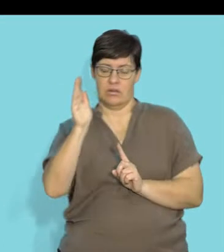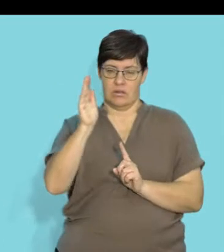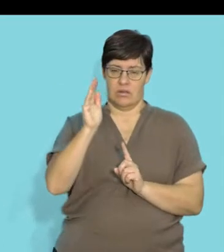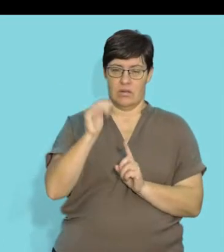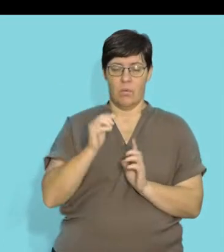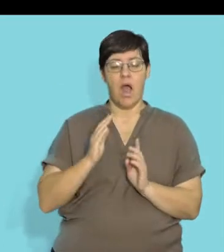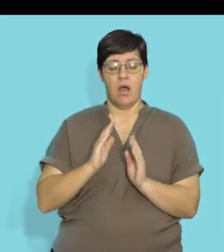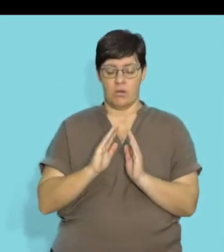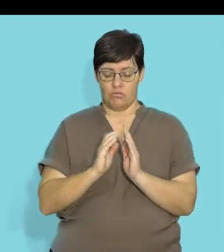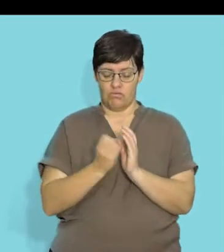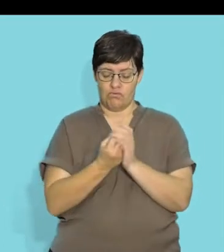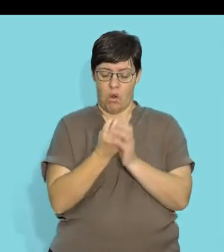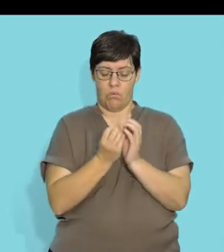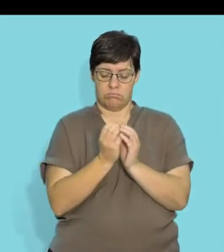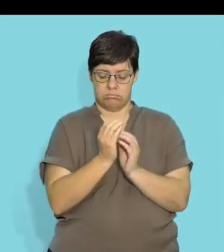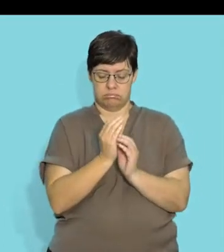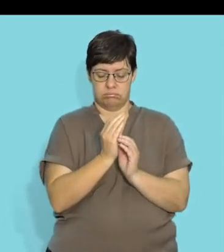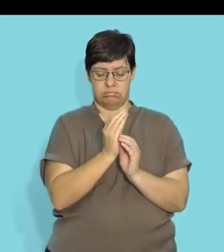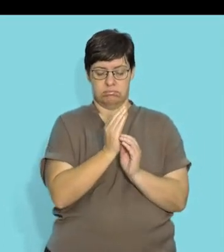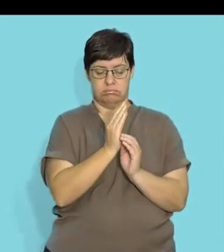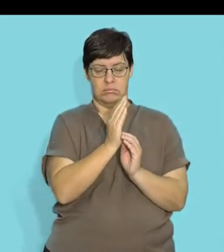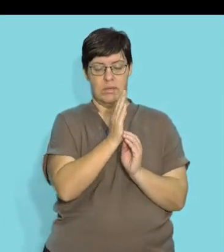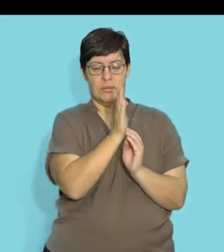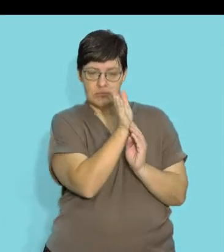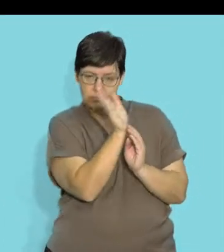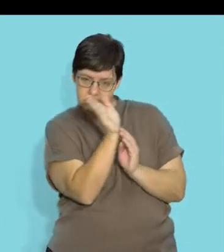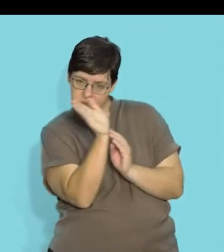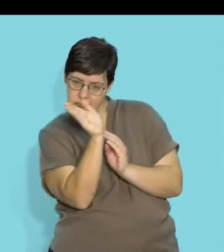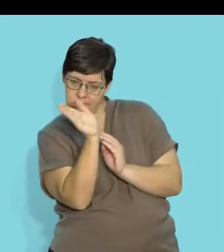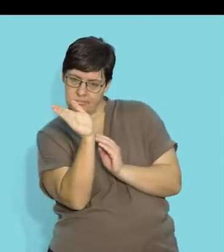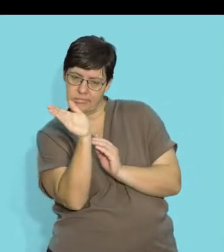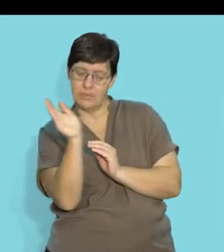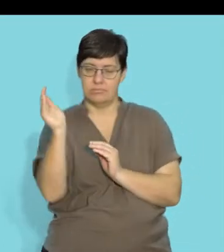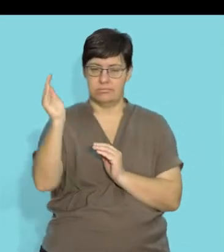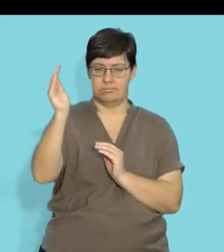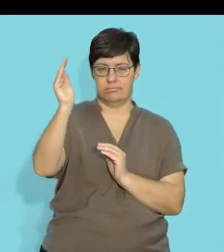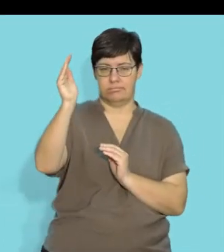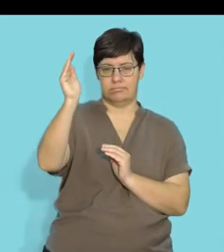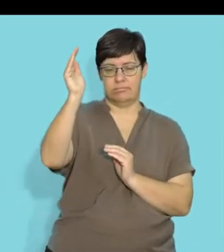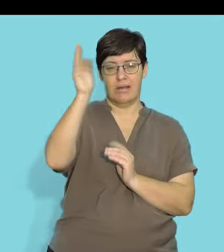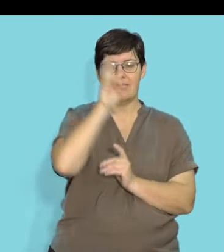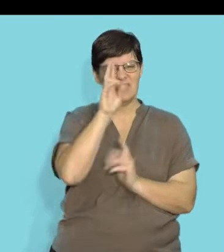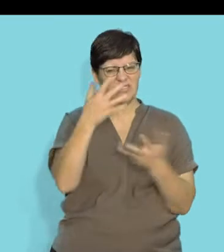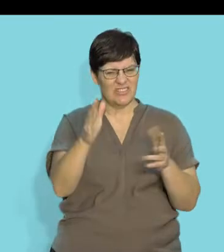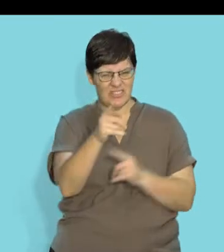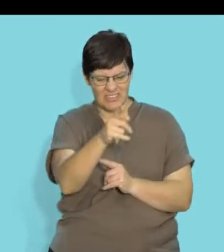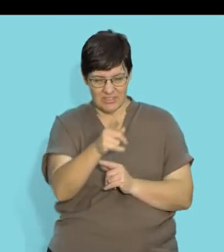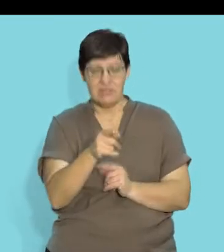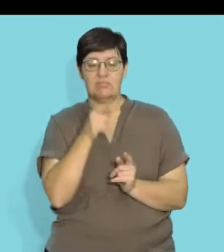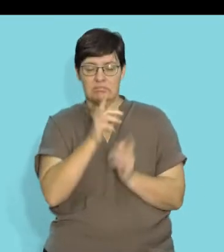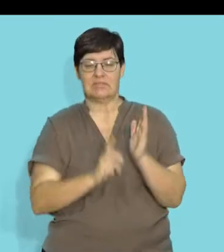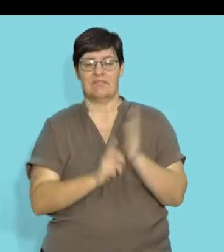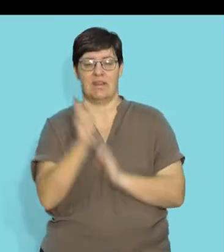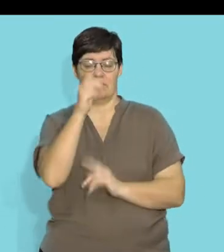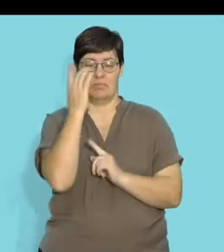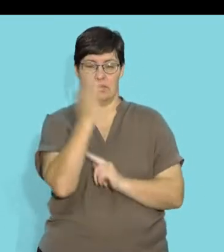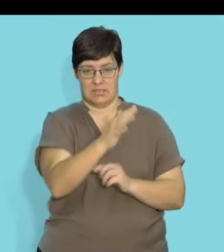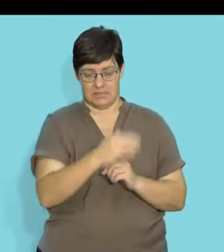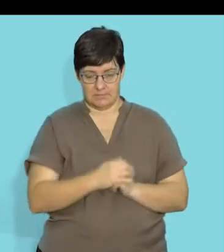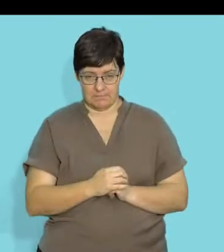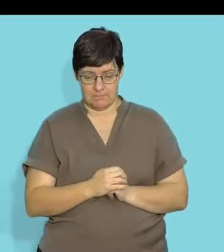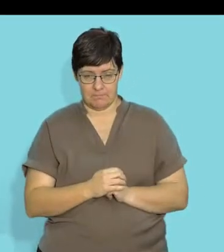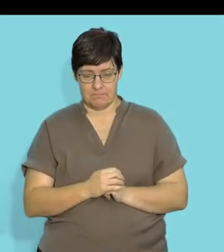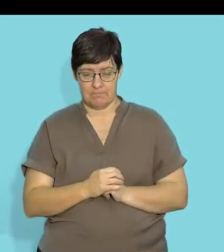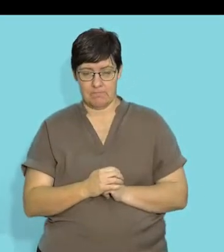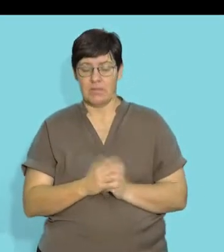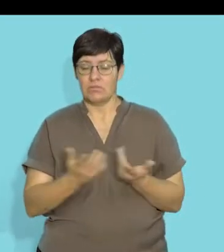and occurs when an external stimuli affects the direction in which a plant grows and develops. So if we